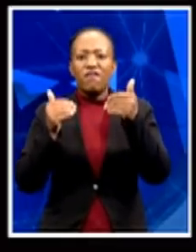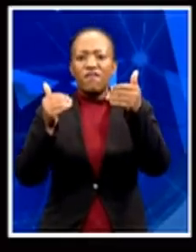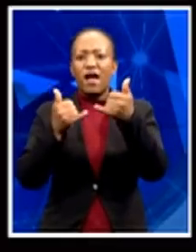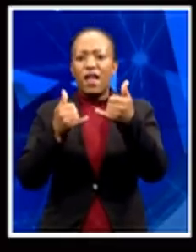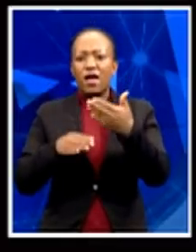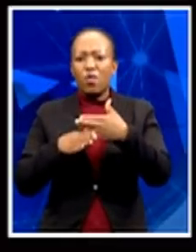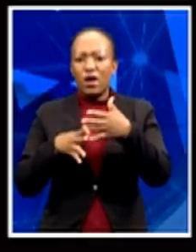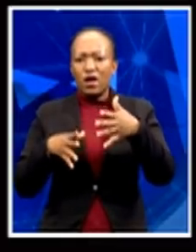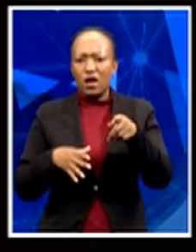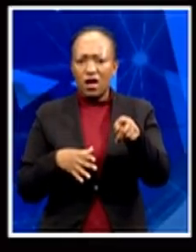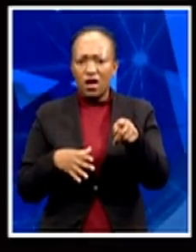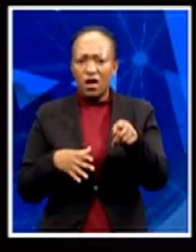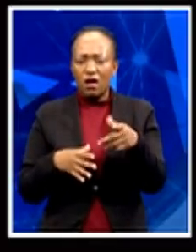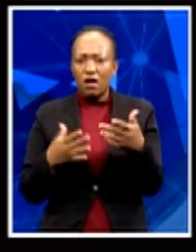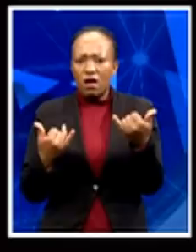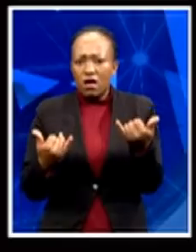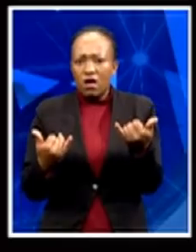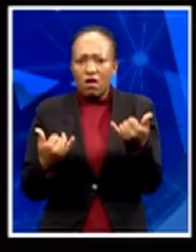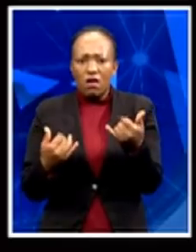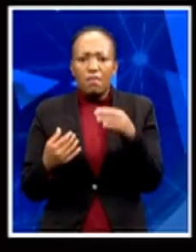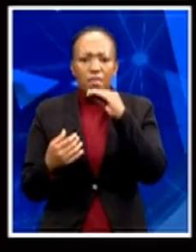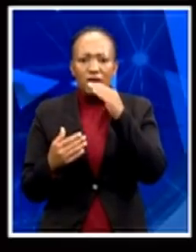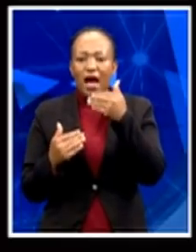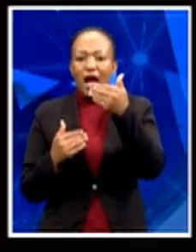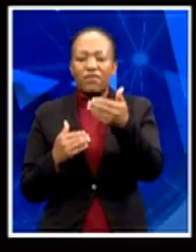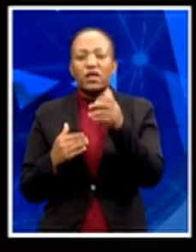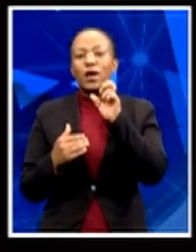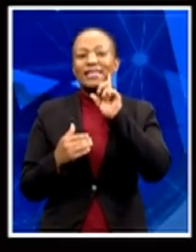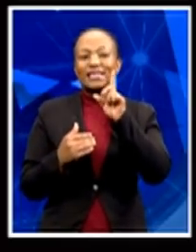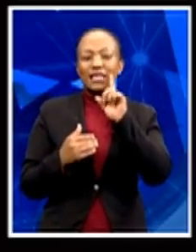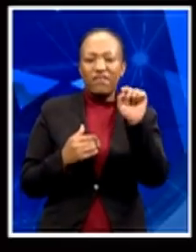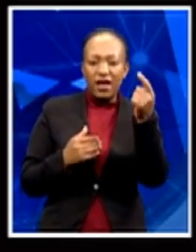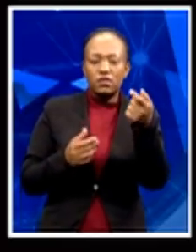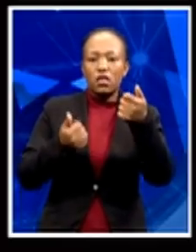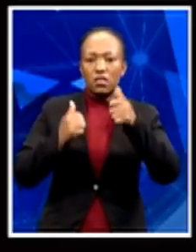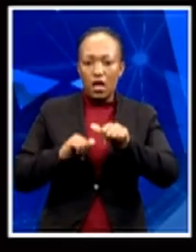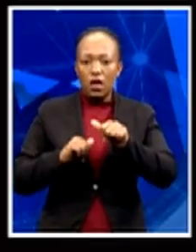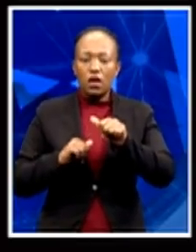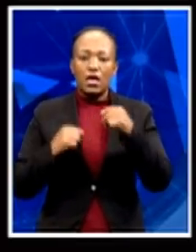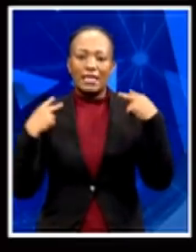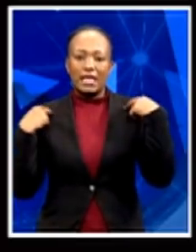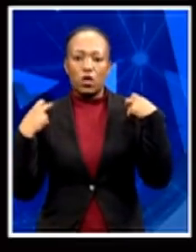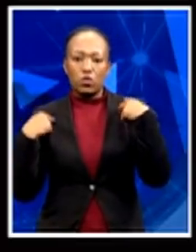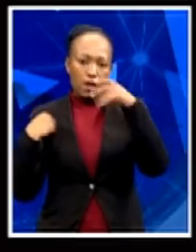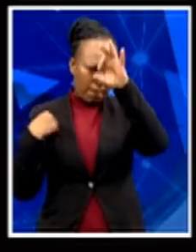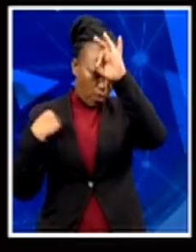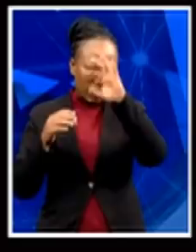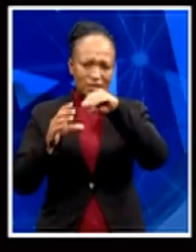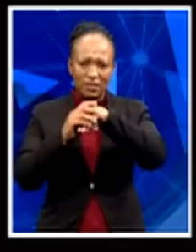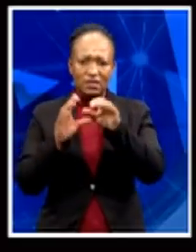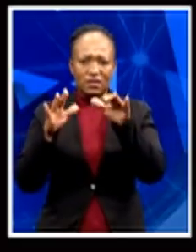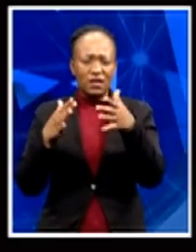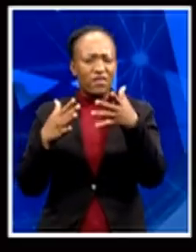to get it after the educators and things get it. And many of them have been lost in the process.